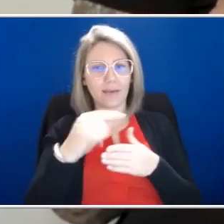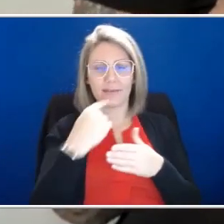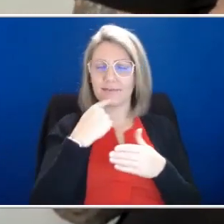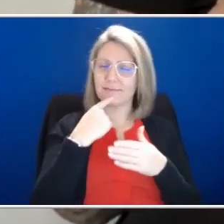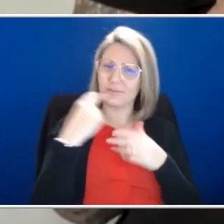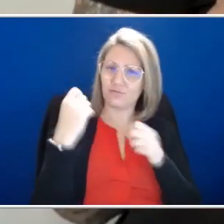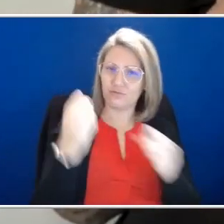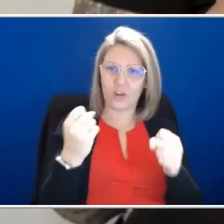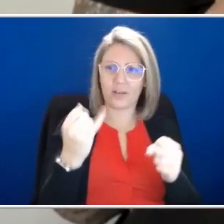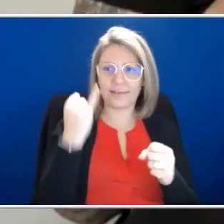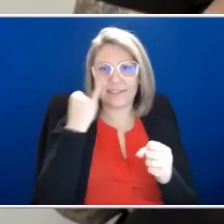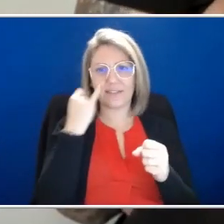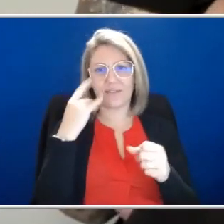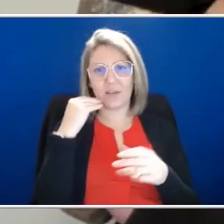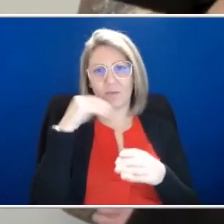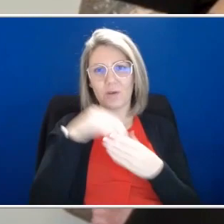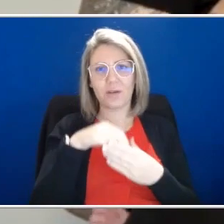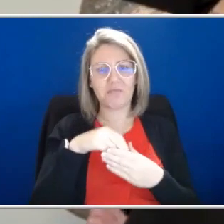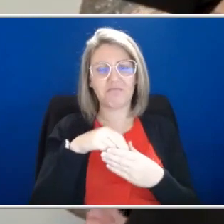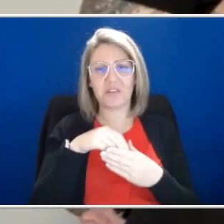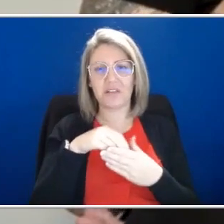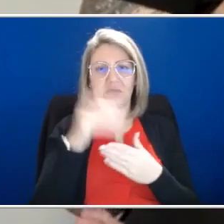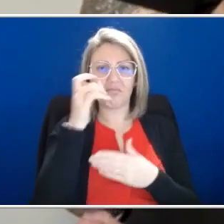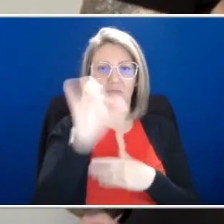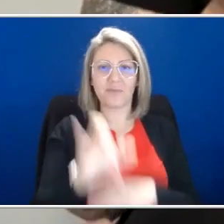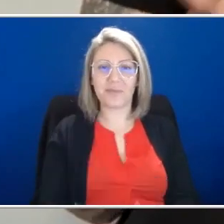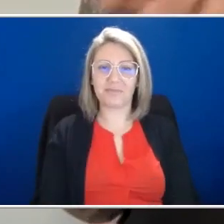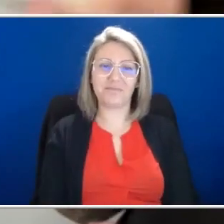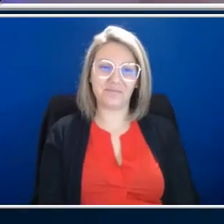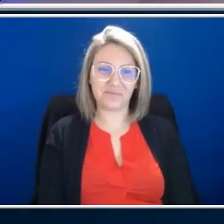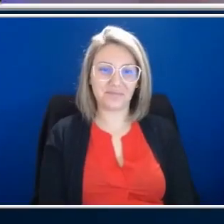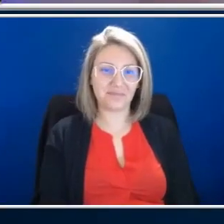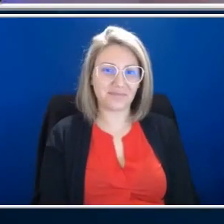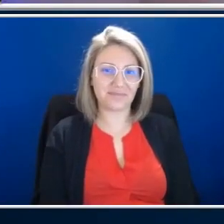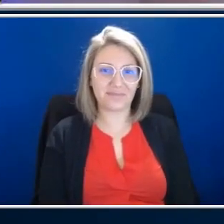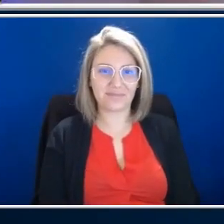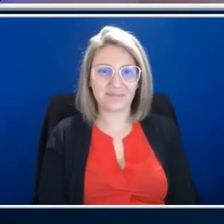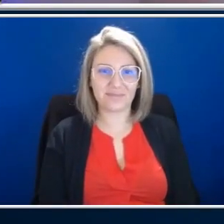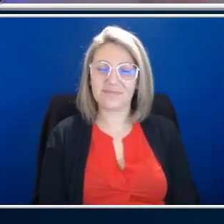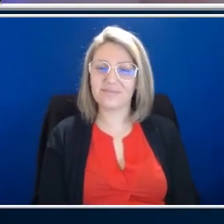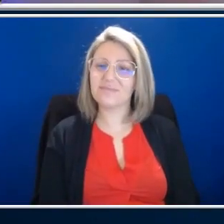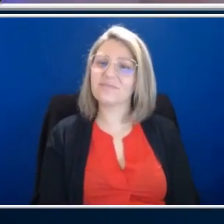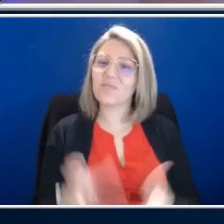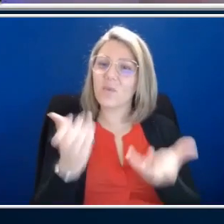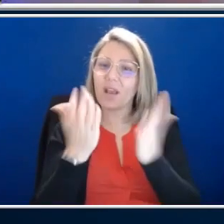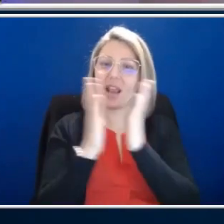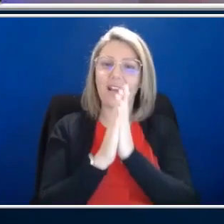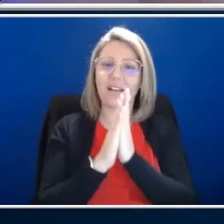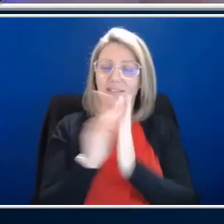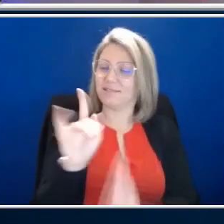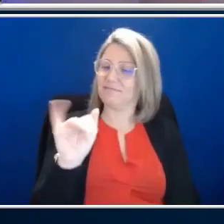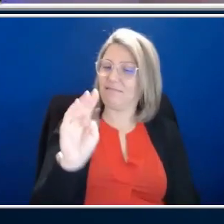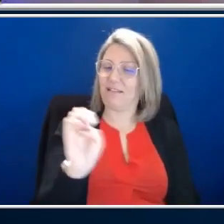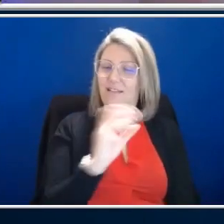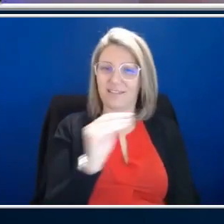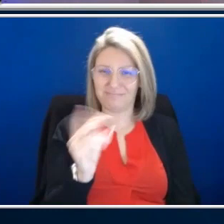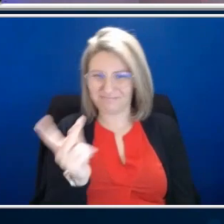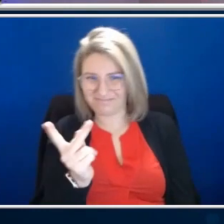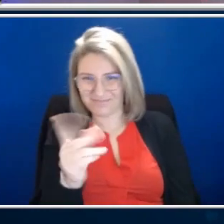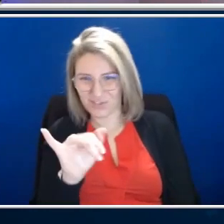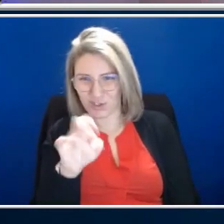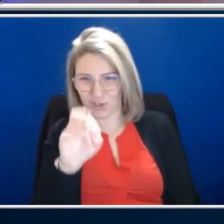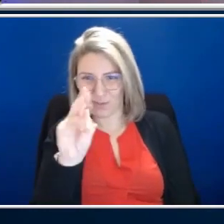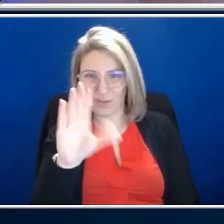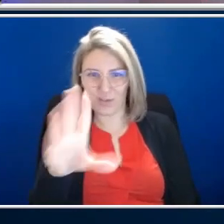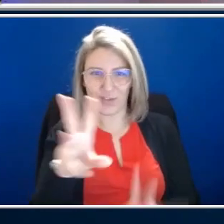as if they were in there permanently. So. I want to ask Kyle and Shelby about your family, because you